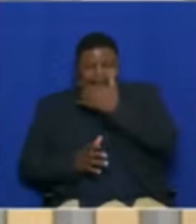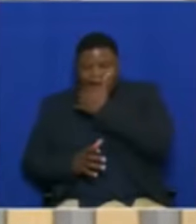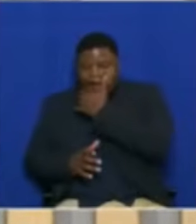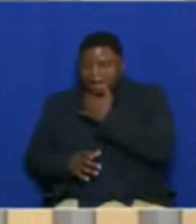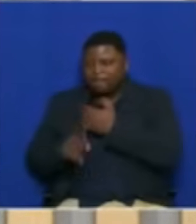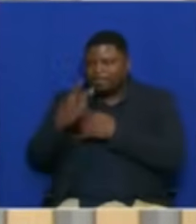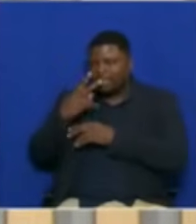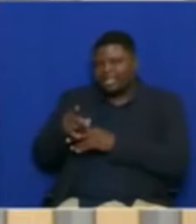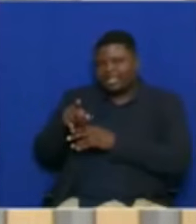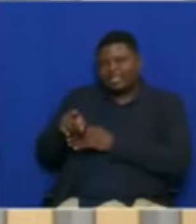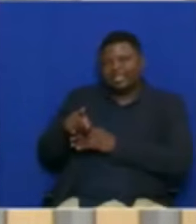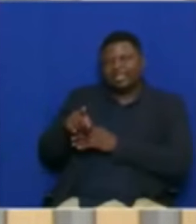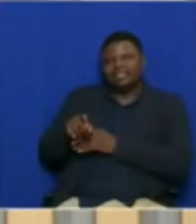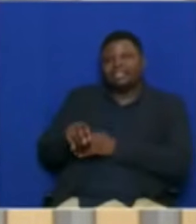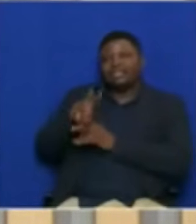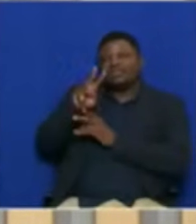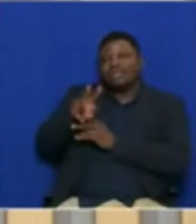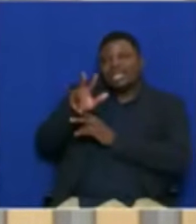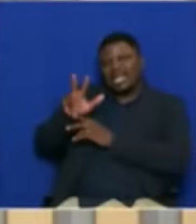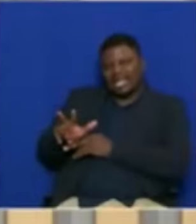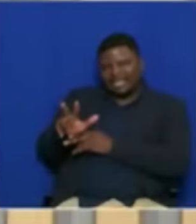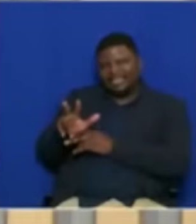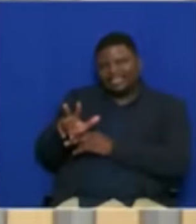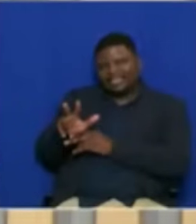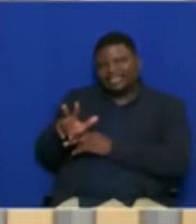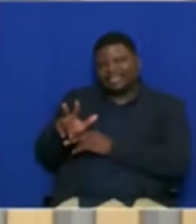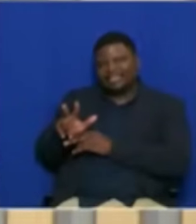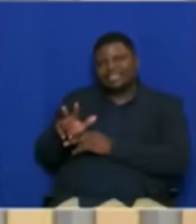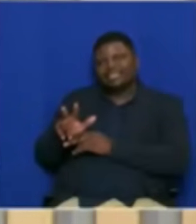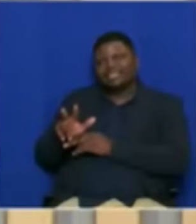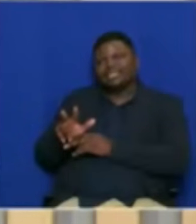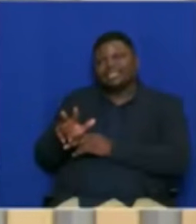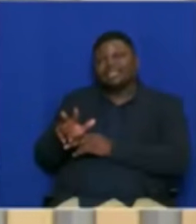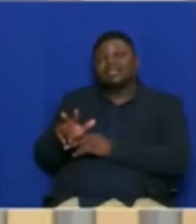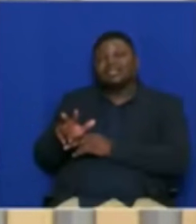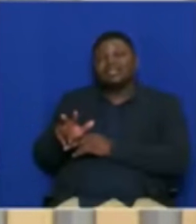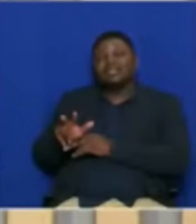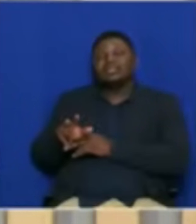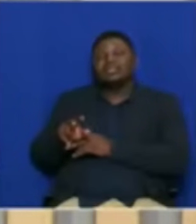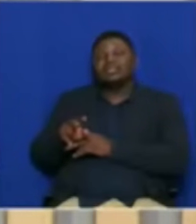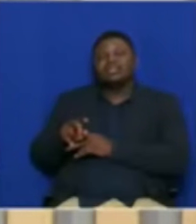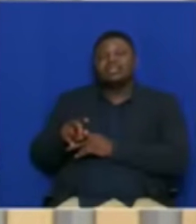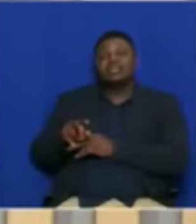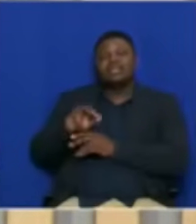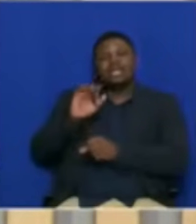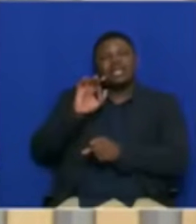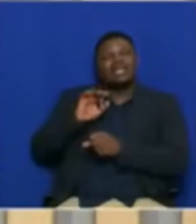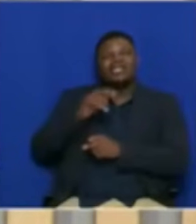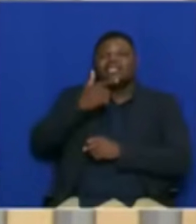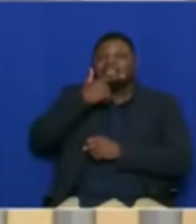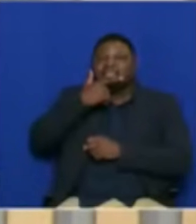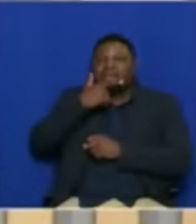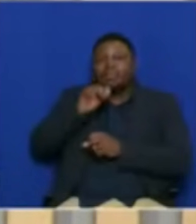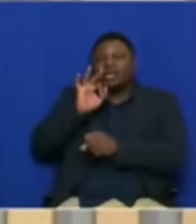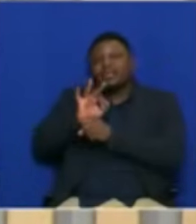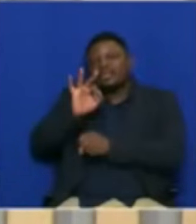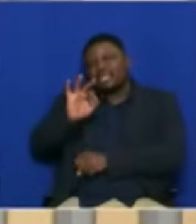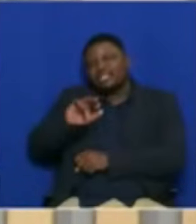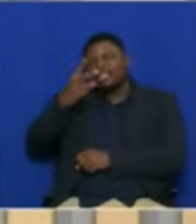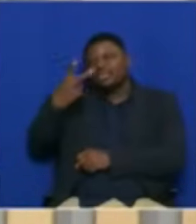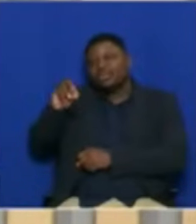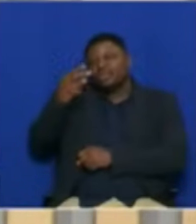2813, in December 2024, so that's where we take our cue from in the inquiry in December